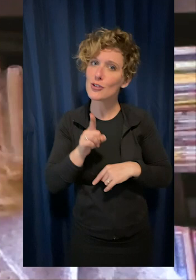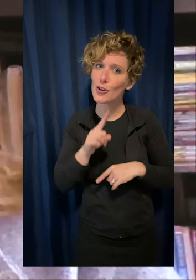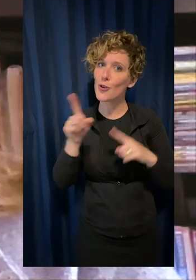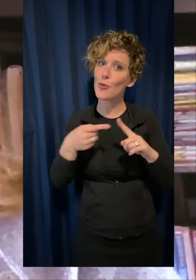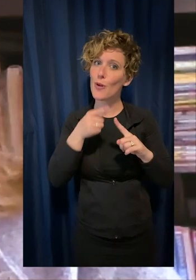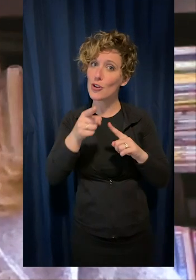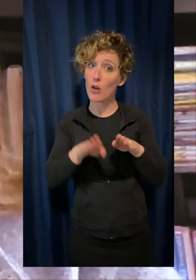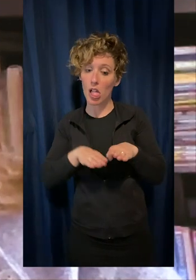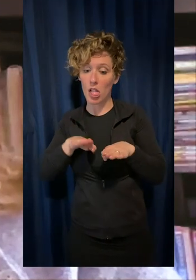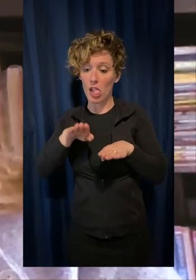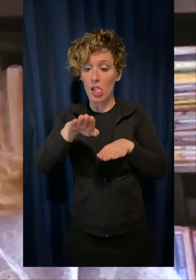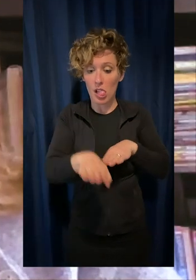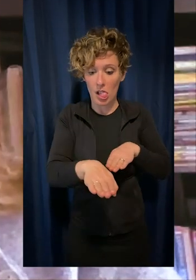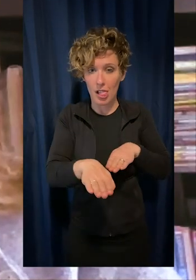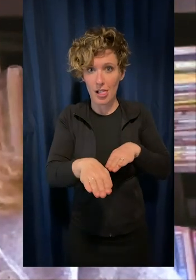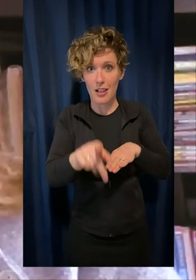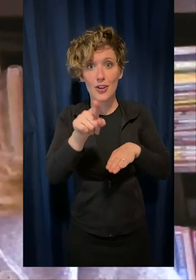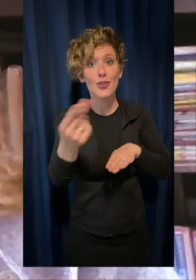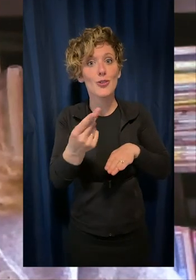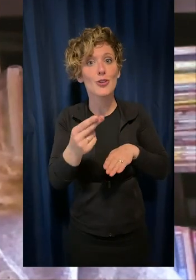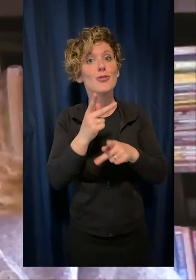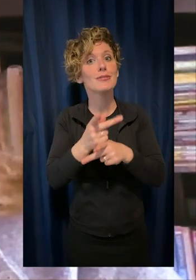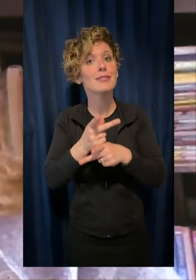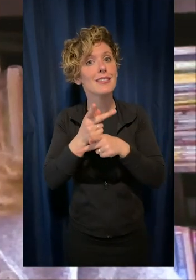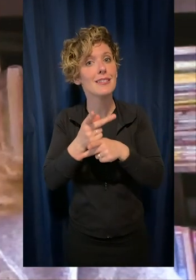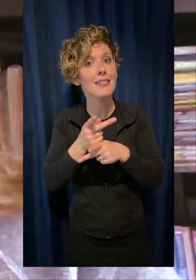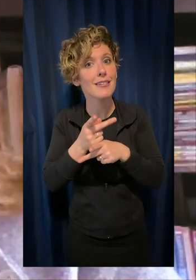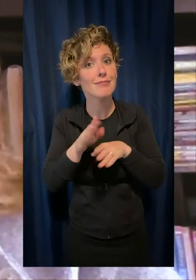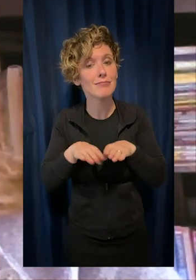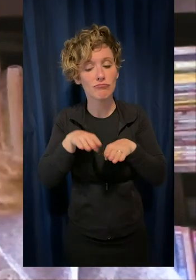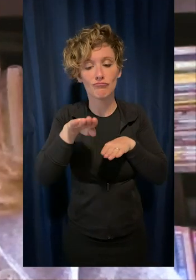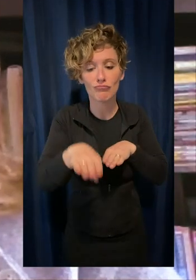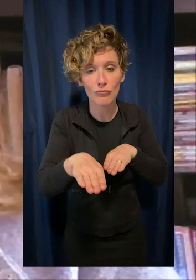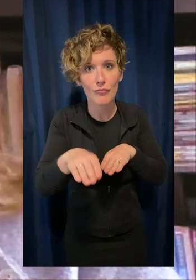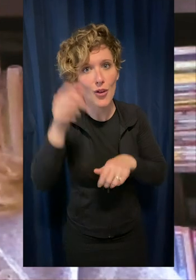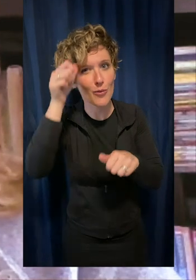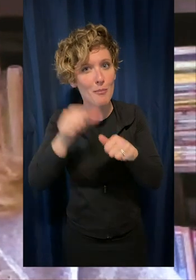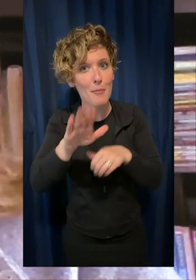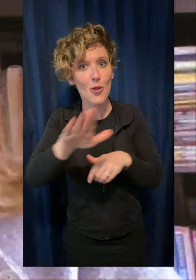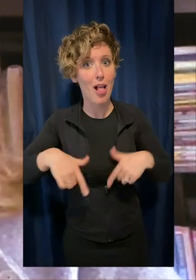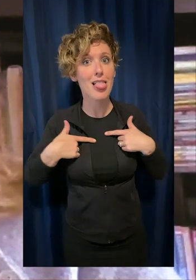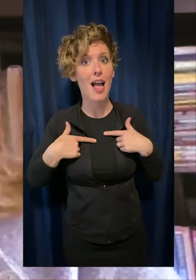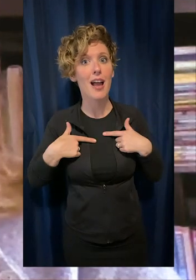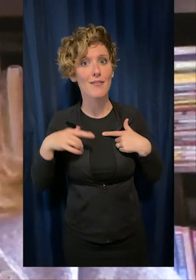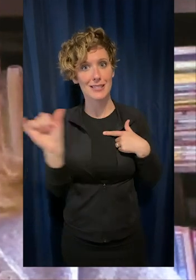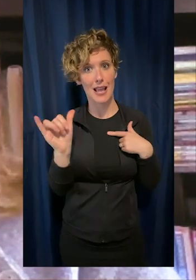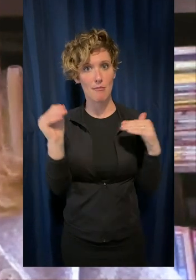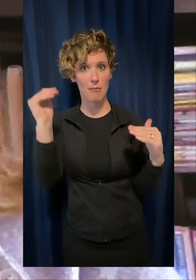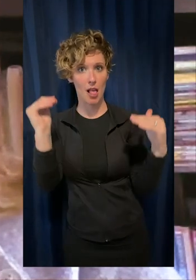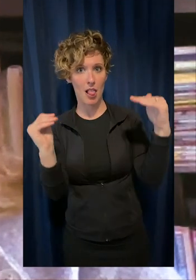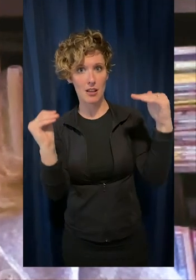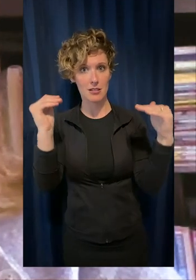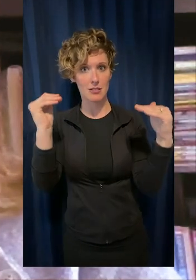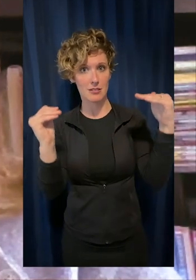and great tact. And remember that life's a great balancing act. Just never forget to be dexterous and deft,